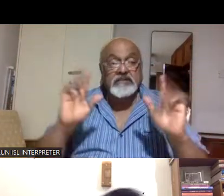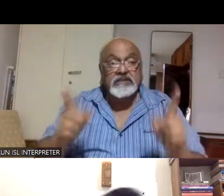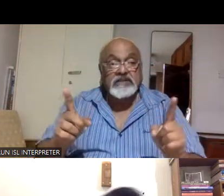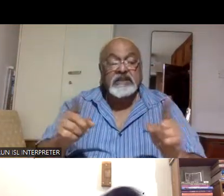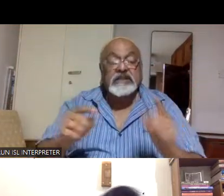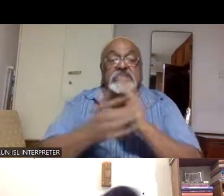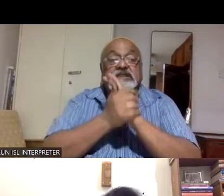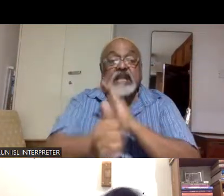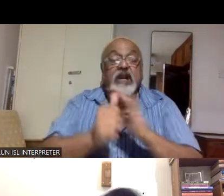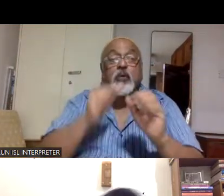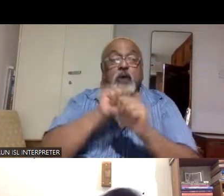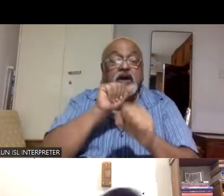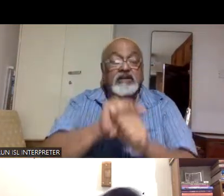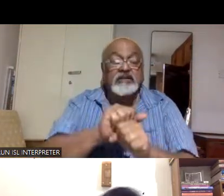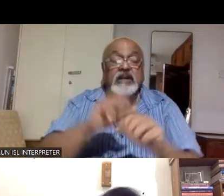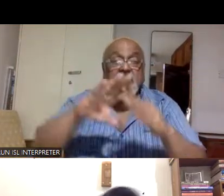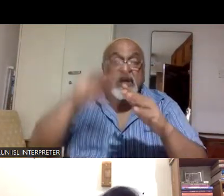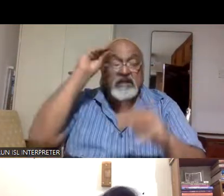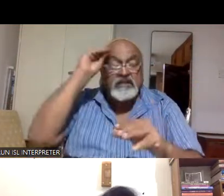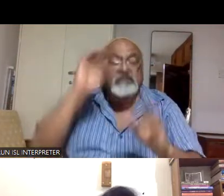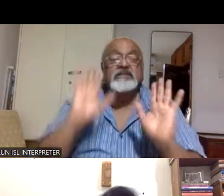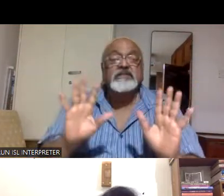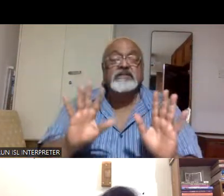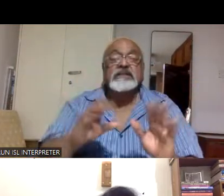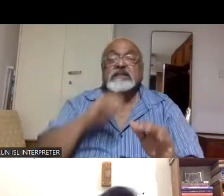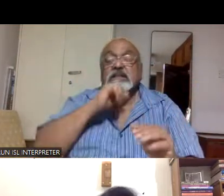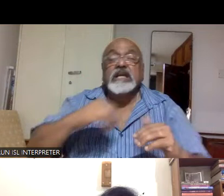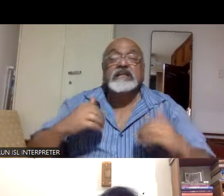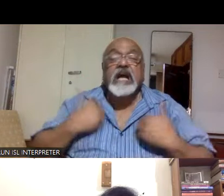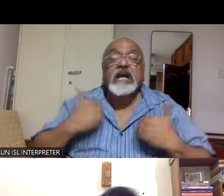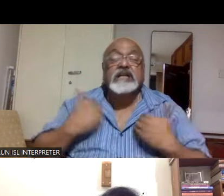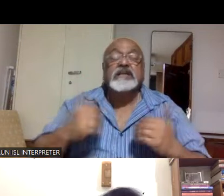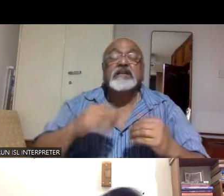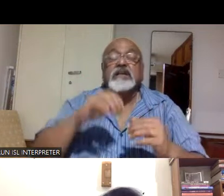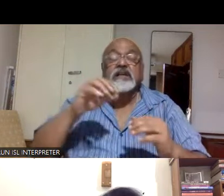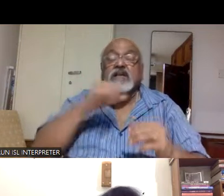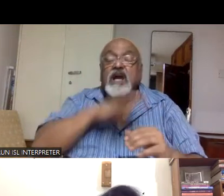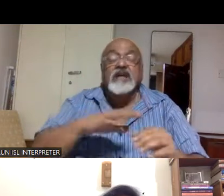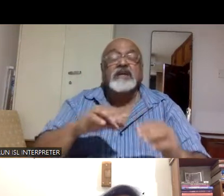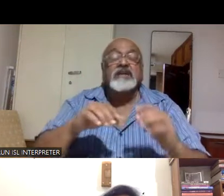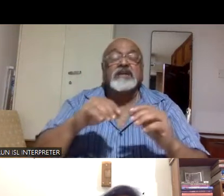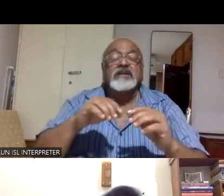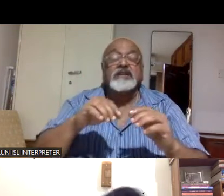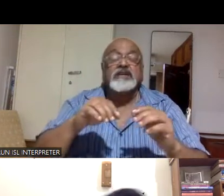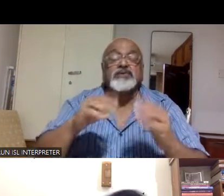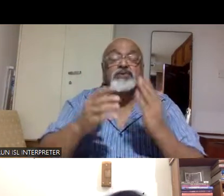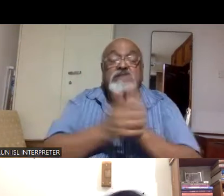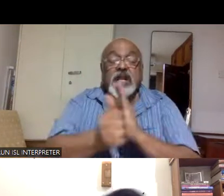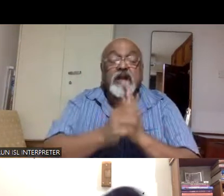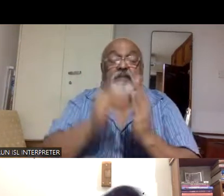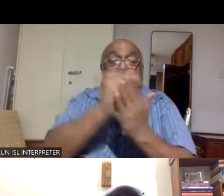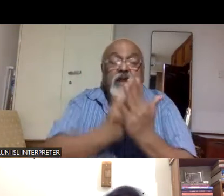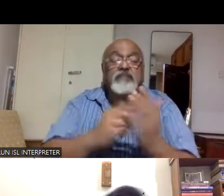working, more number of young people with disabilities getting into skill programs, getting